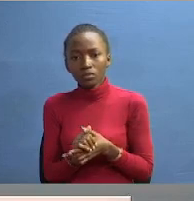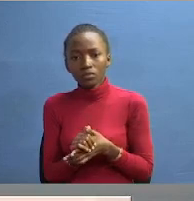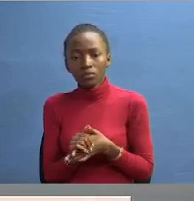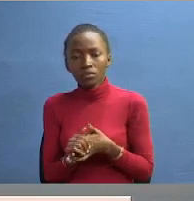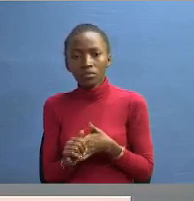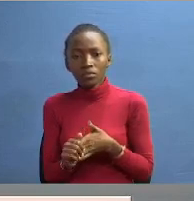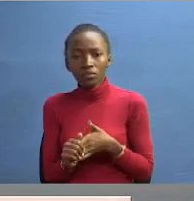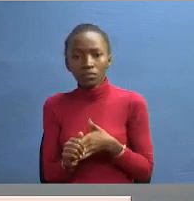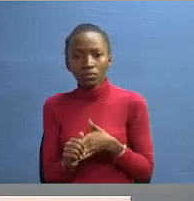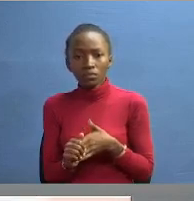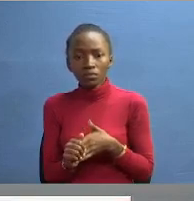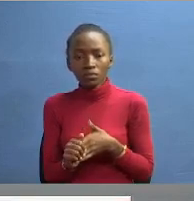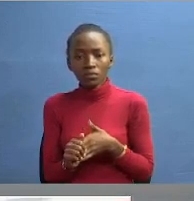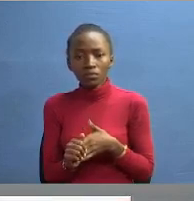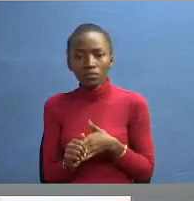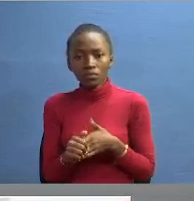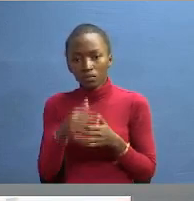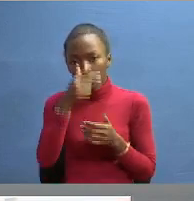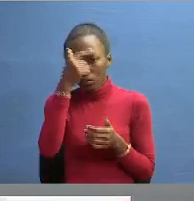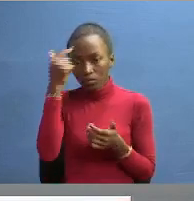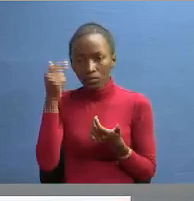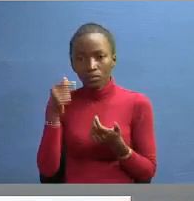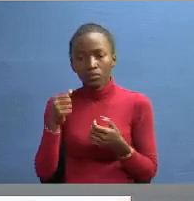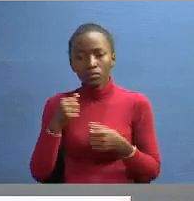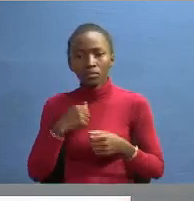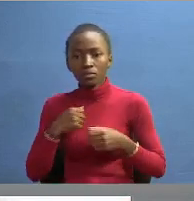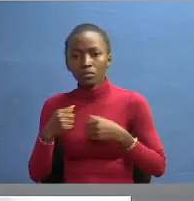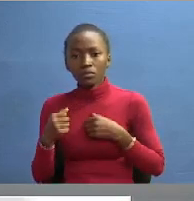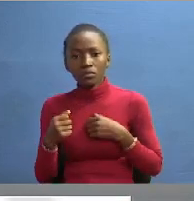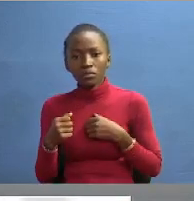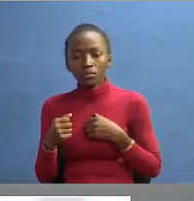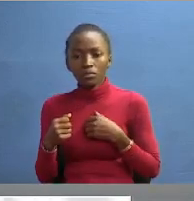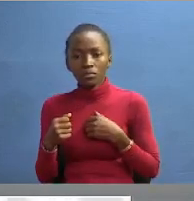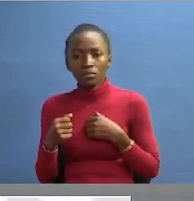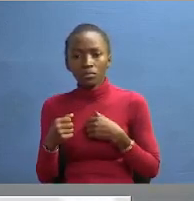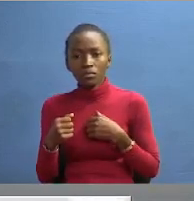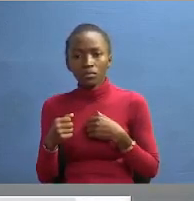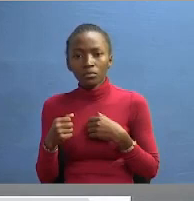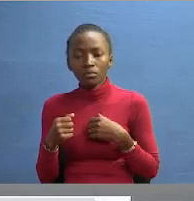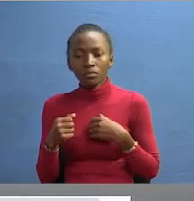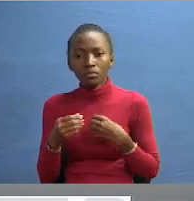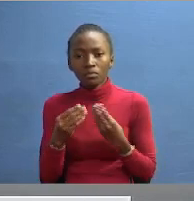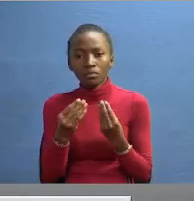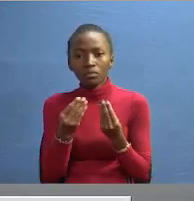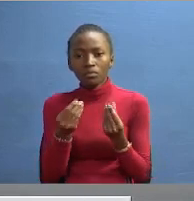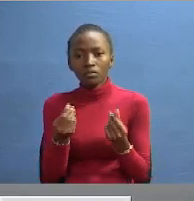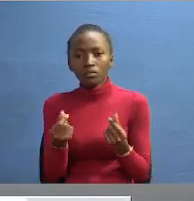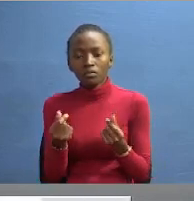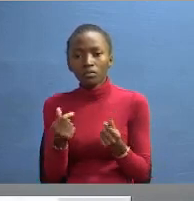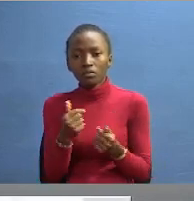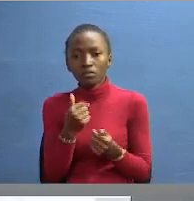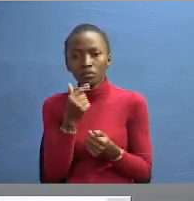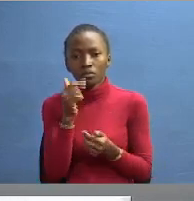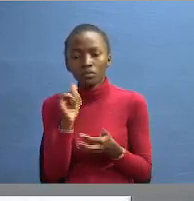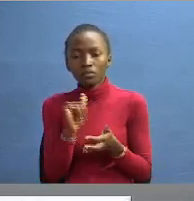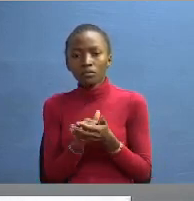groups? Because the Luanda Peace Accord also, the resolution that they made was that the armed groups were supposed